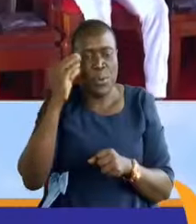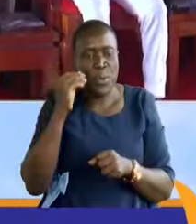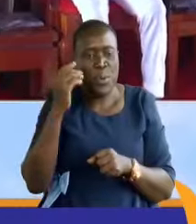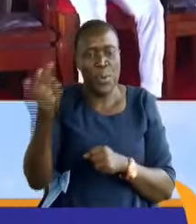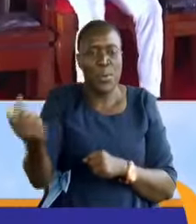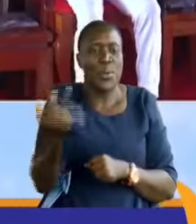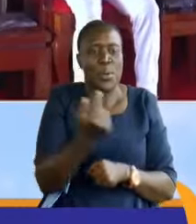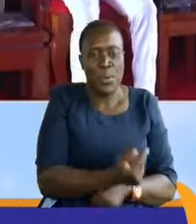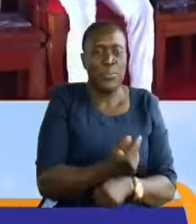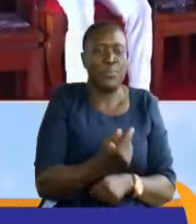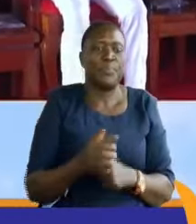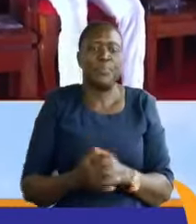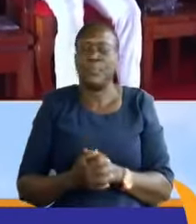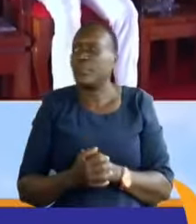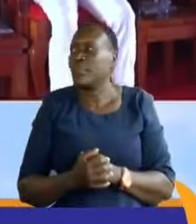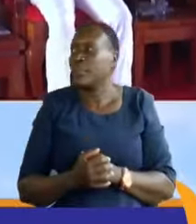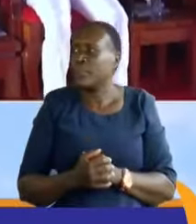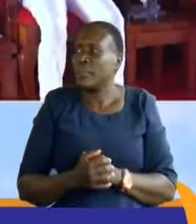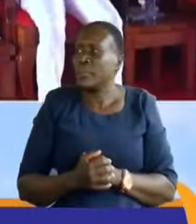his remarks.